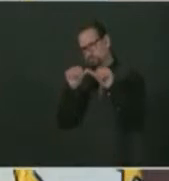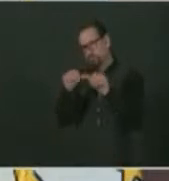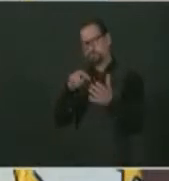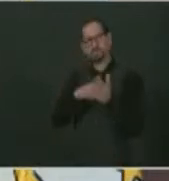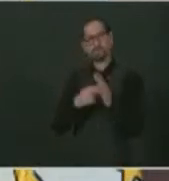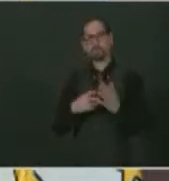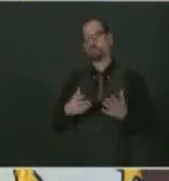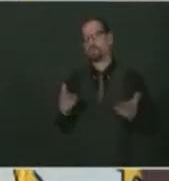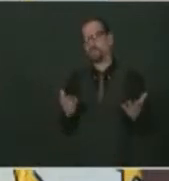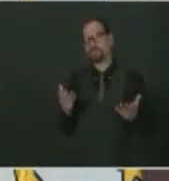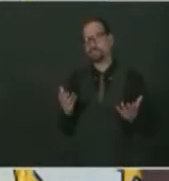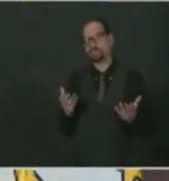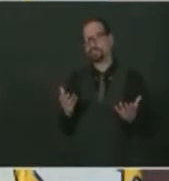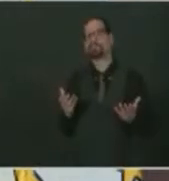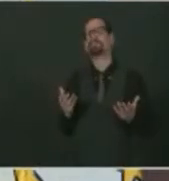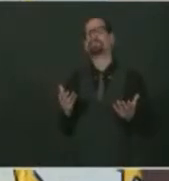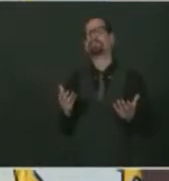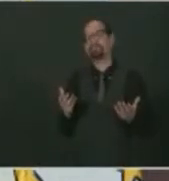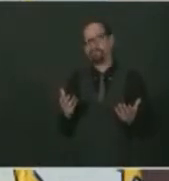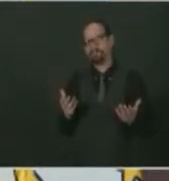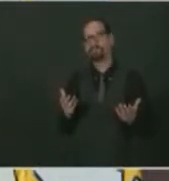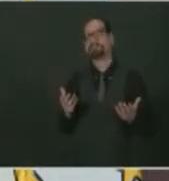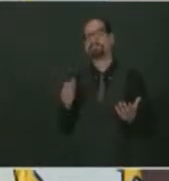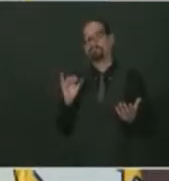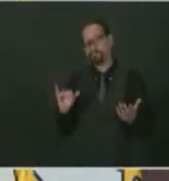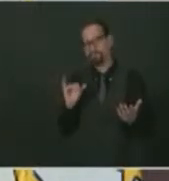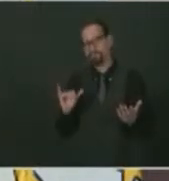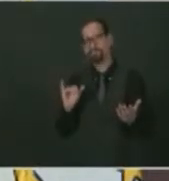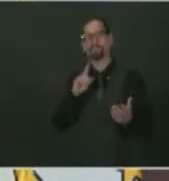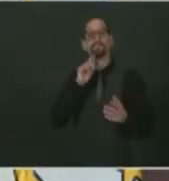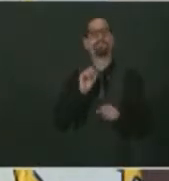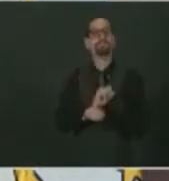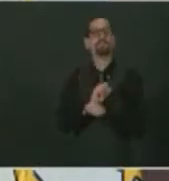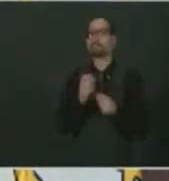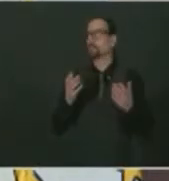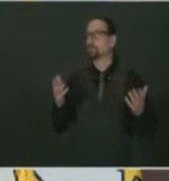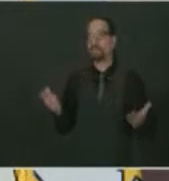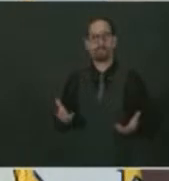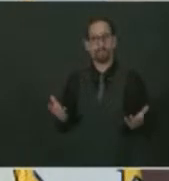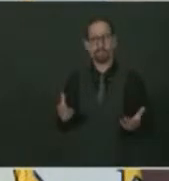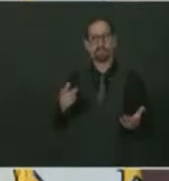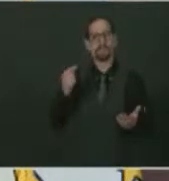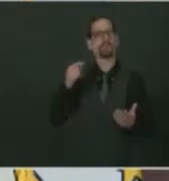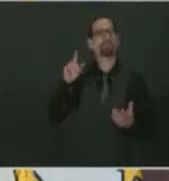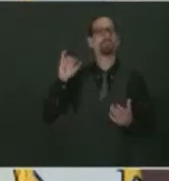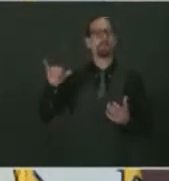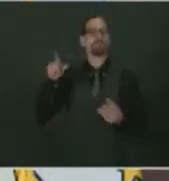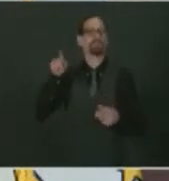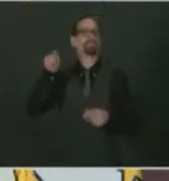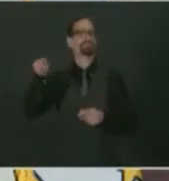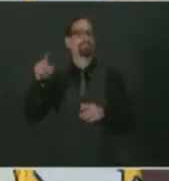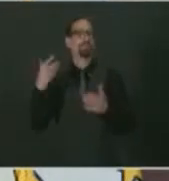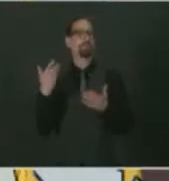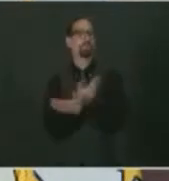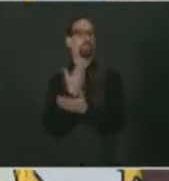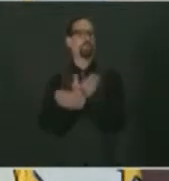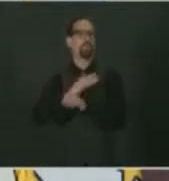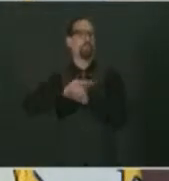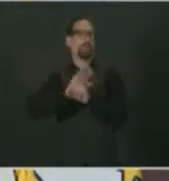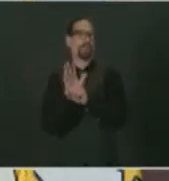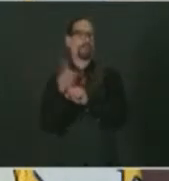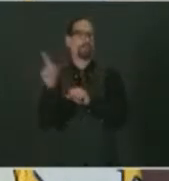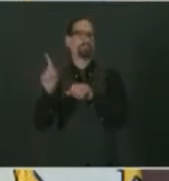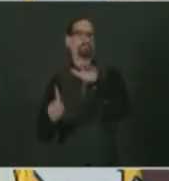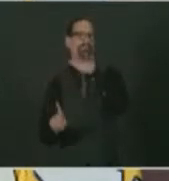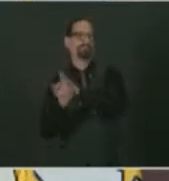suggests for us is that there is a significant presence of the more contagious strain